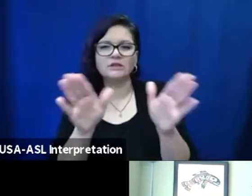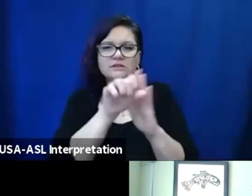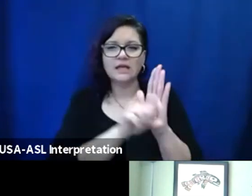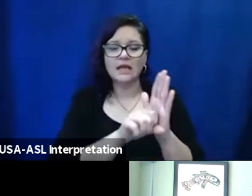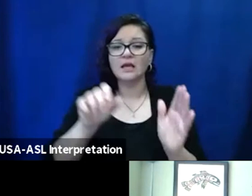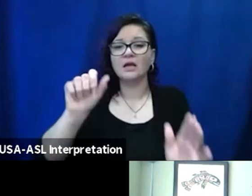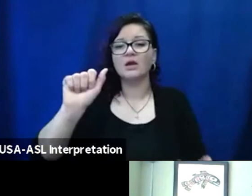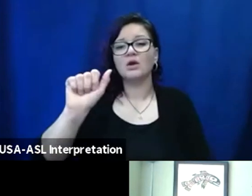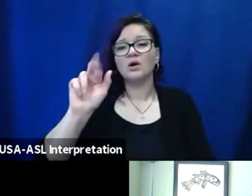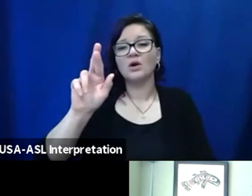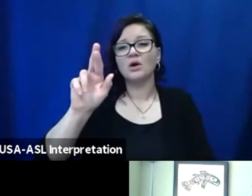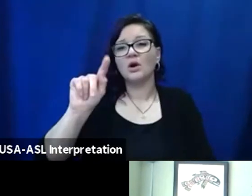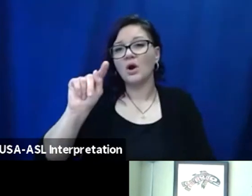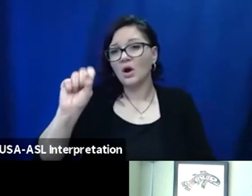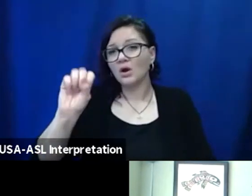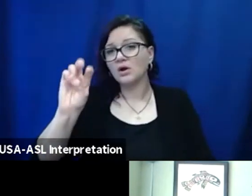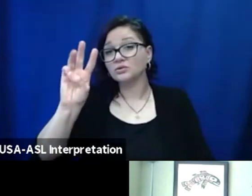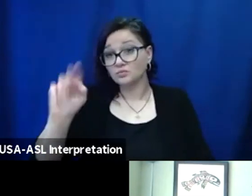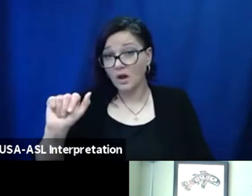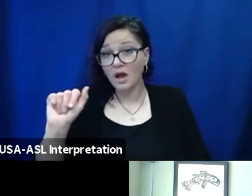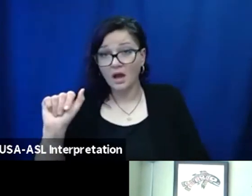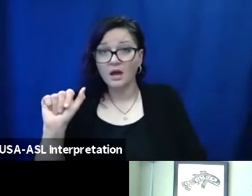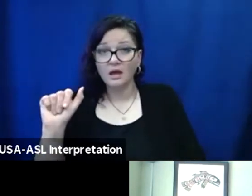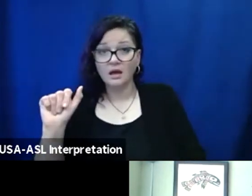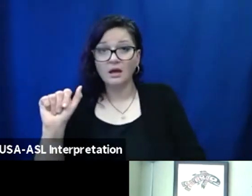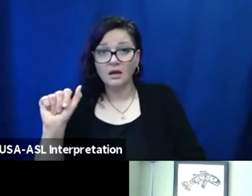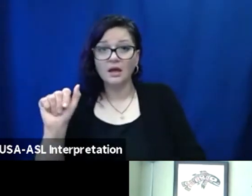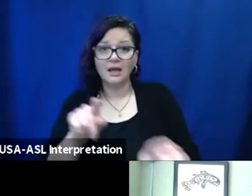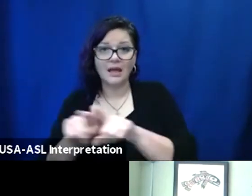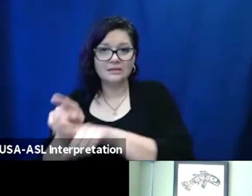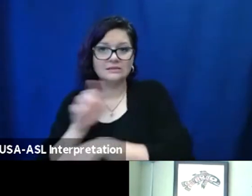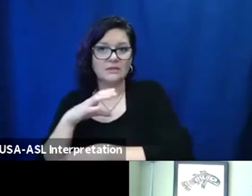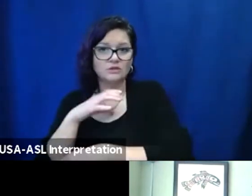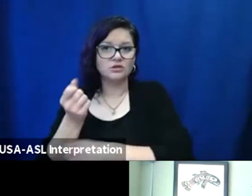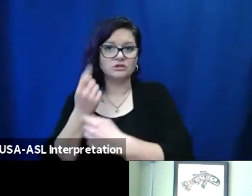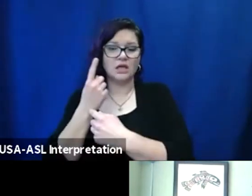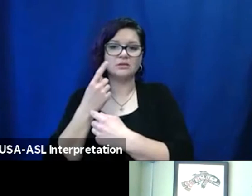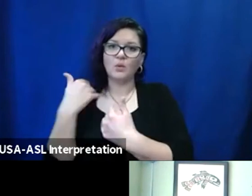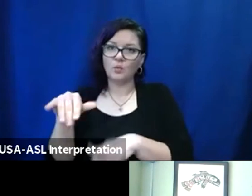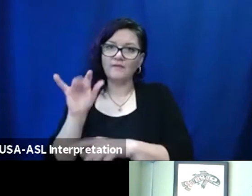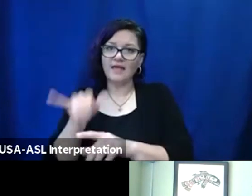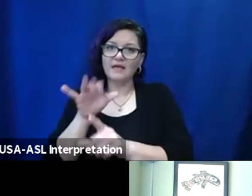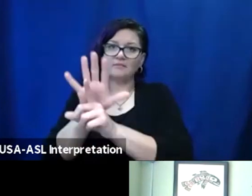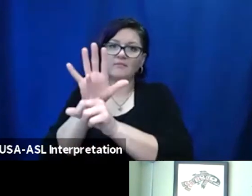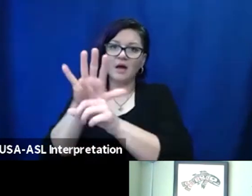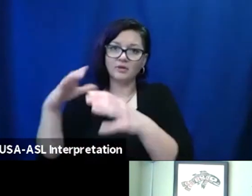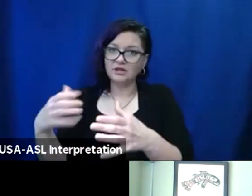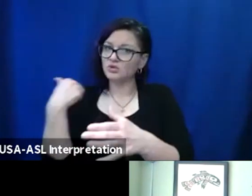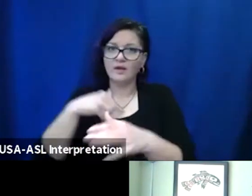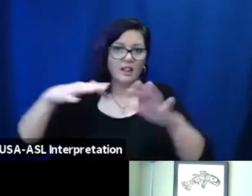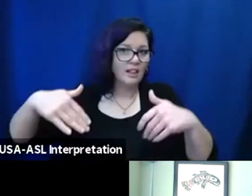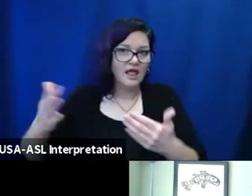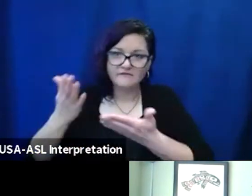the statewide Arts Commission, understands that that's a population that we have not been able to